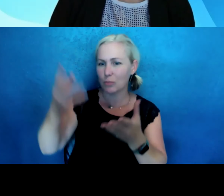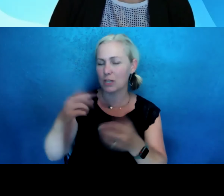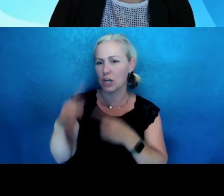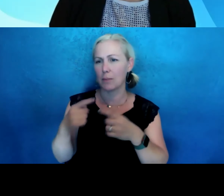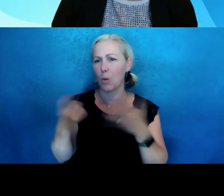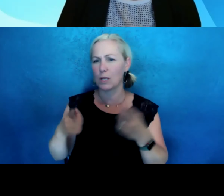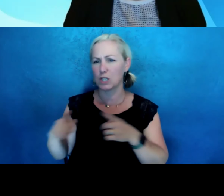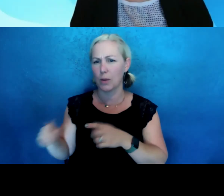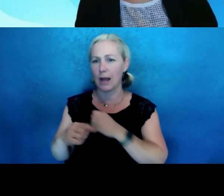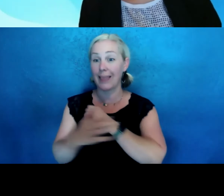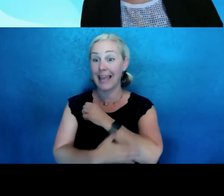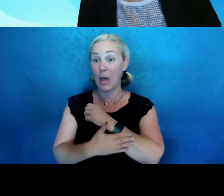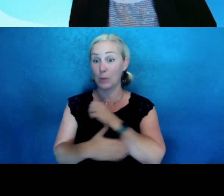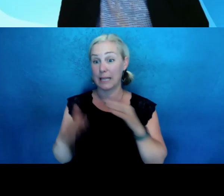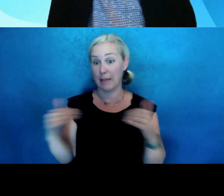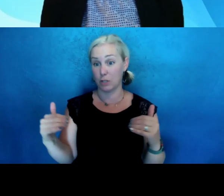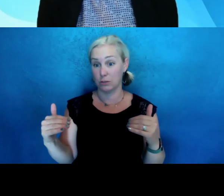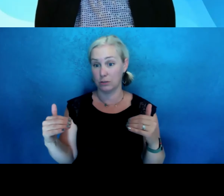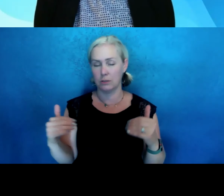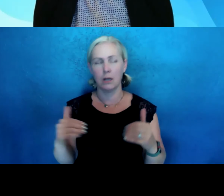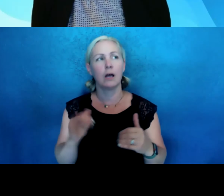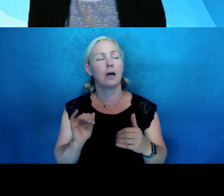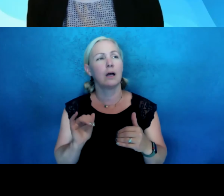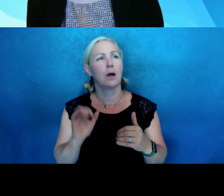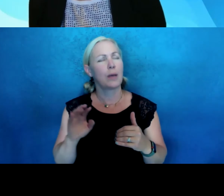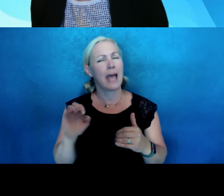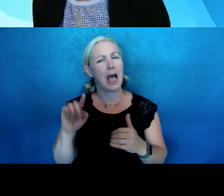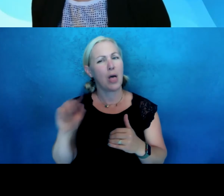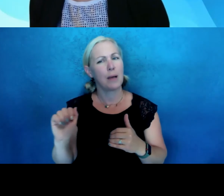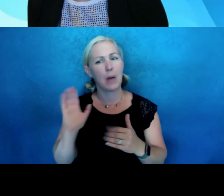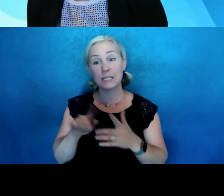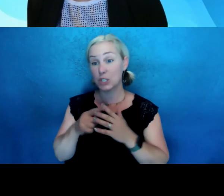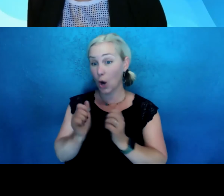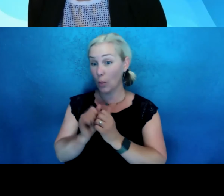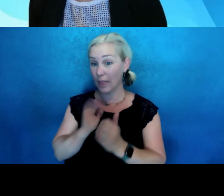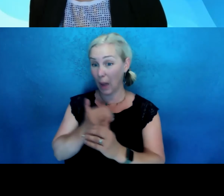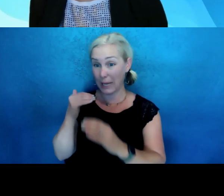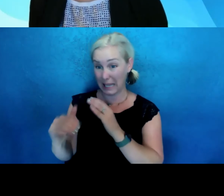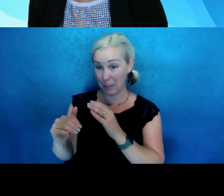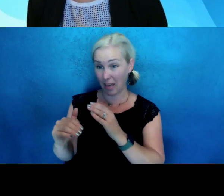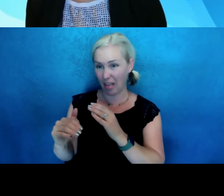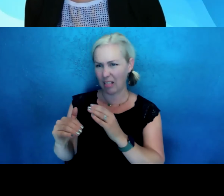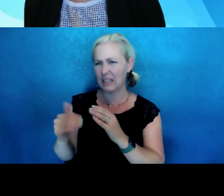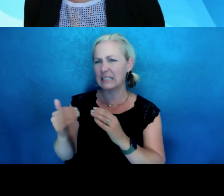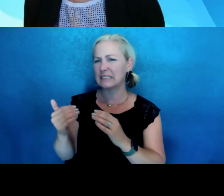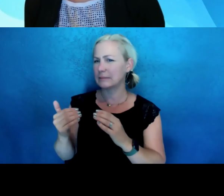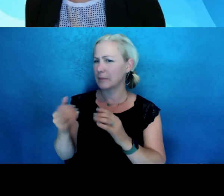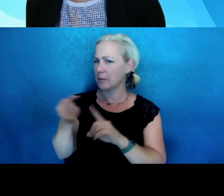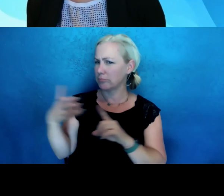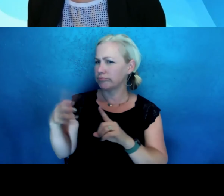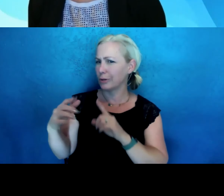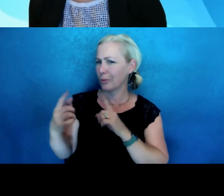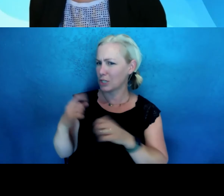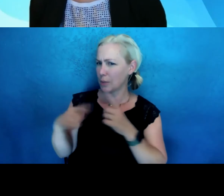How do we connect? Well, we've Elaine, Elna, I would say start with our email and we'll tell us your question a little bit more about who,